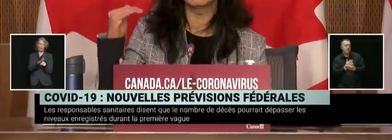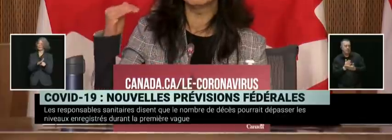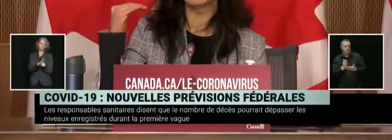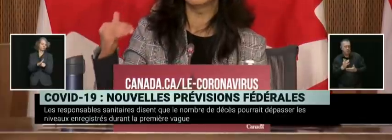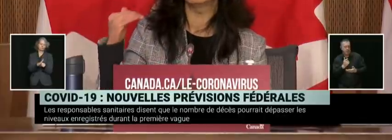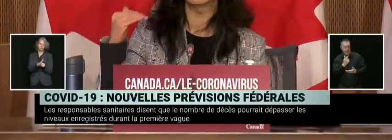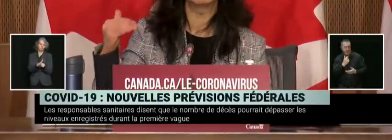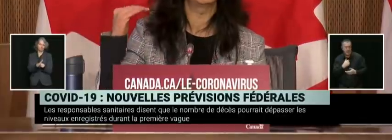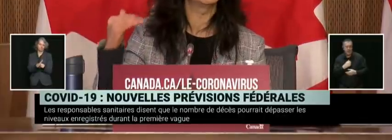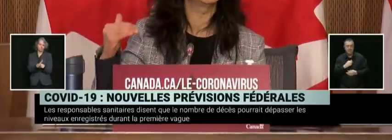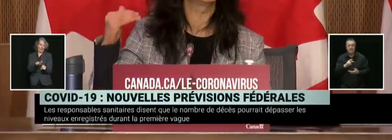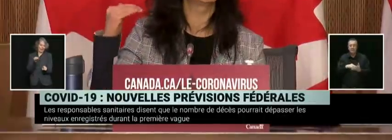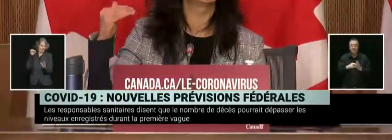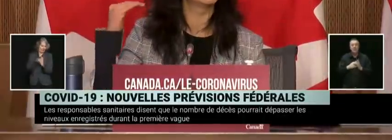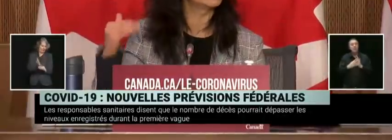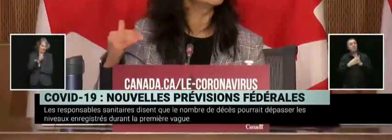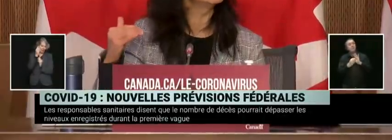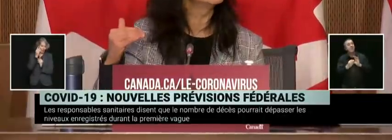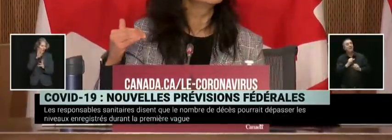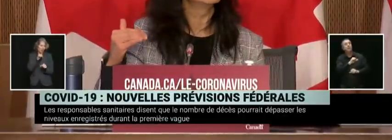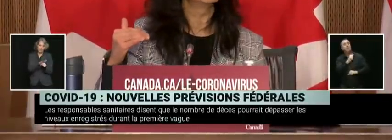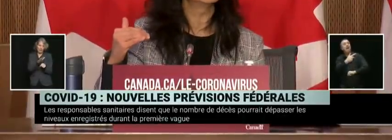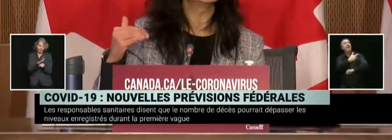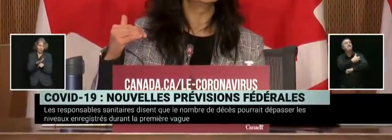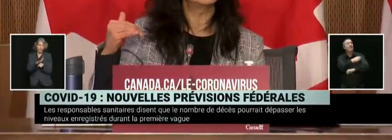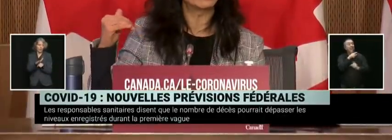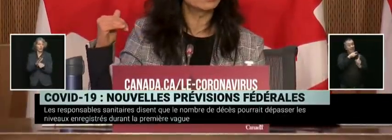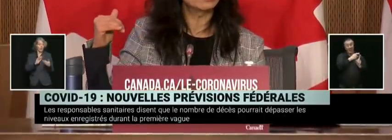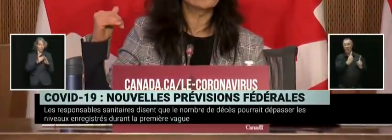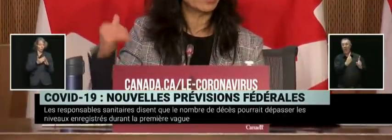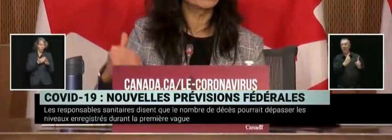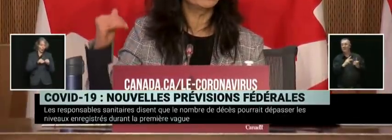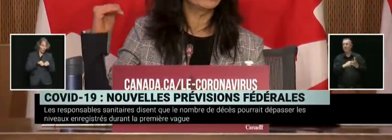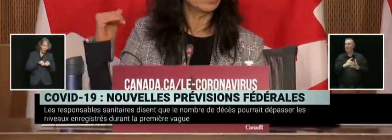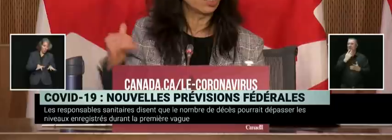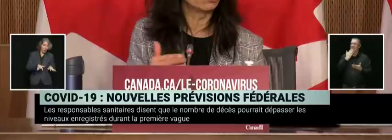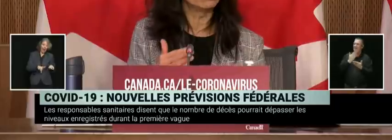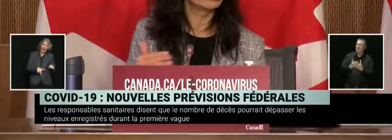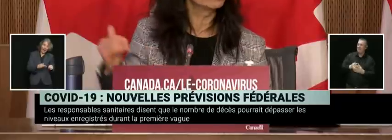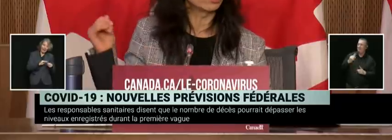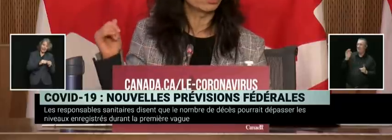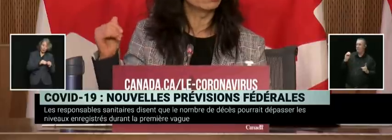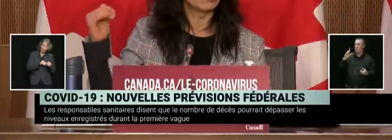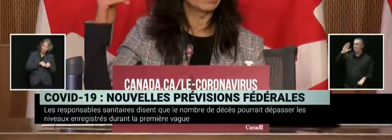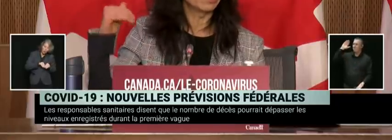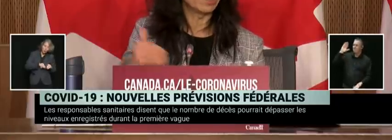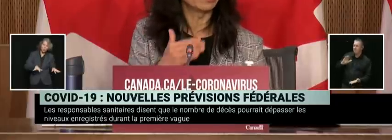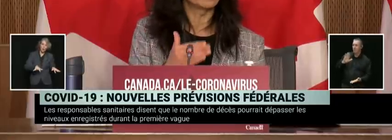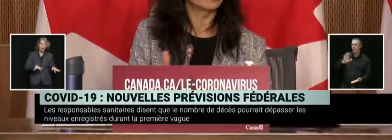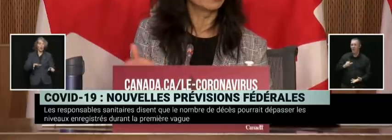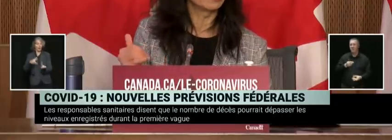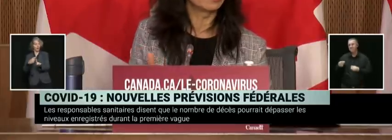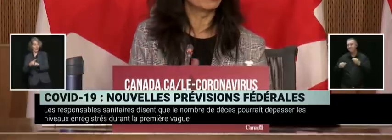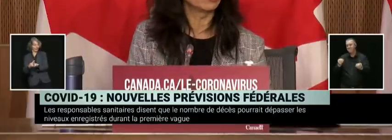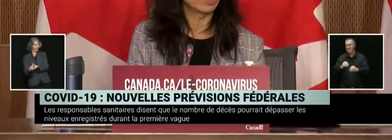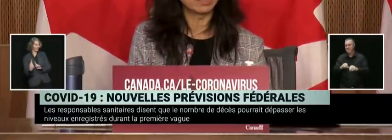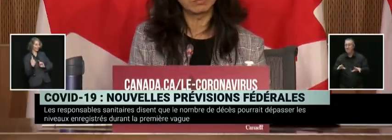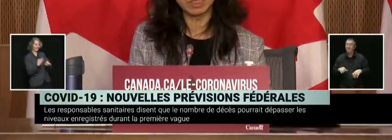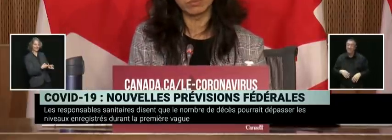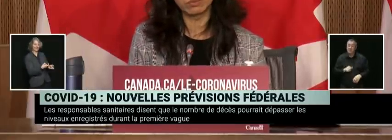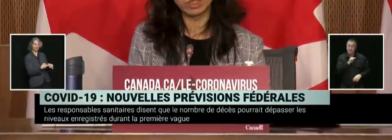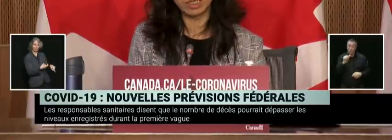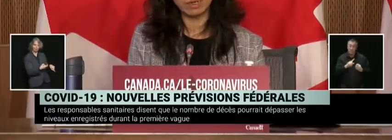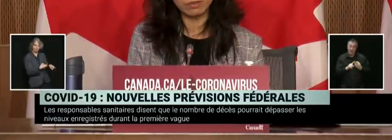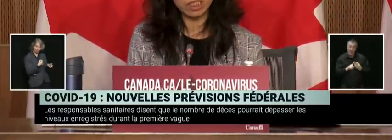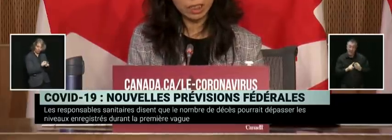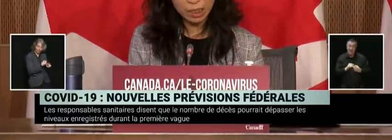your community transmission is still high, the vaccines alone is not going to make a dent in some of that.